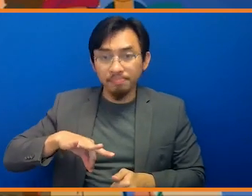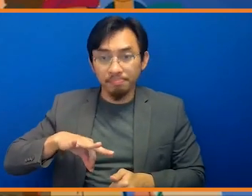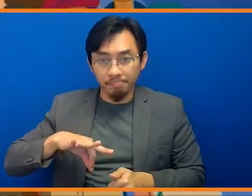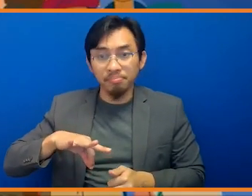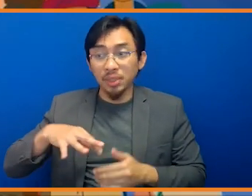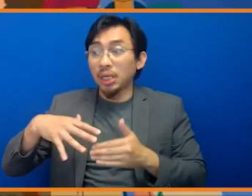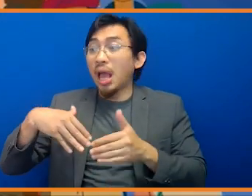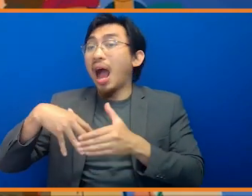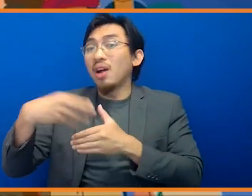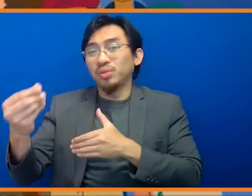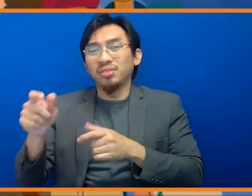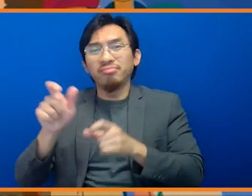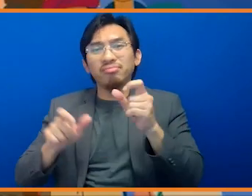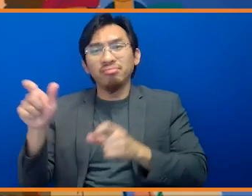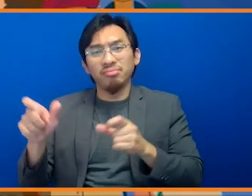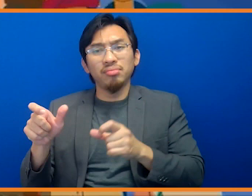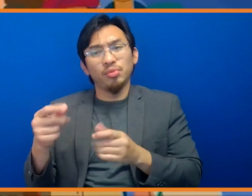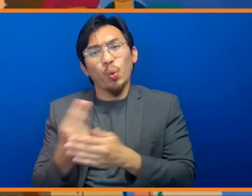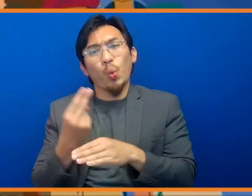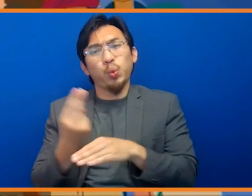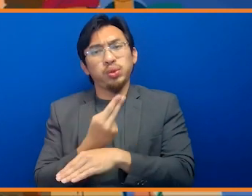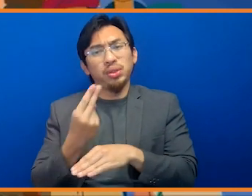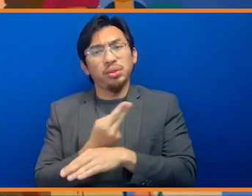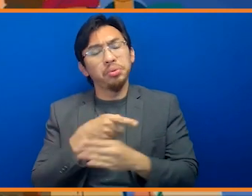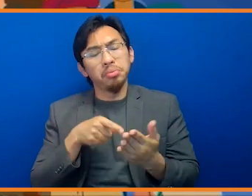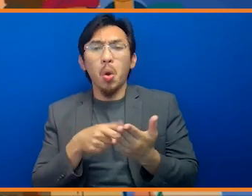for outsider users.